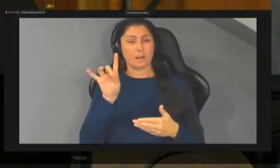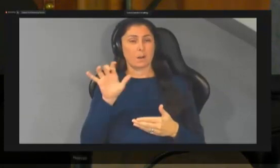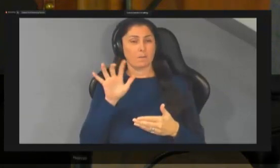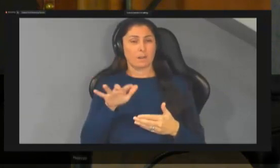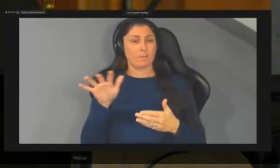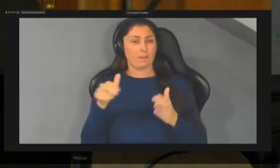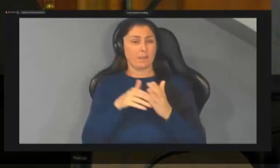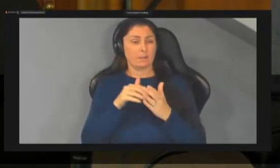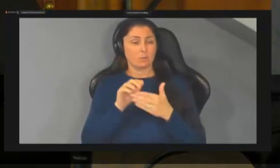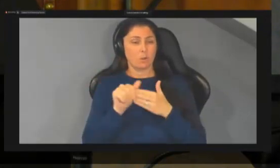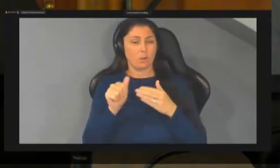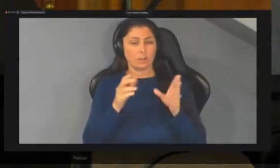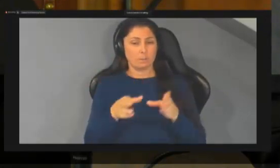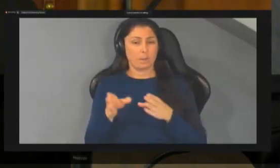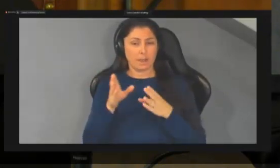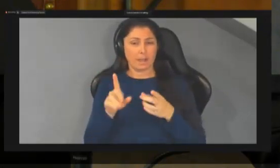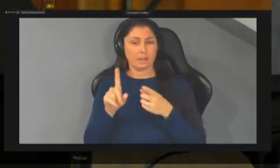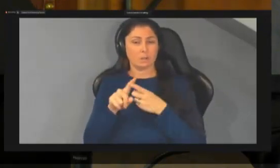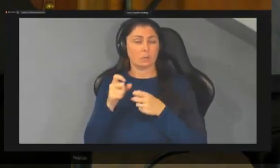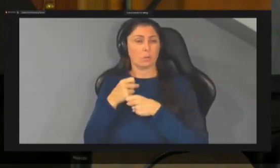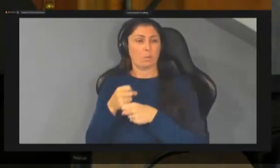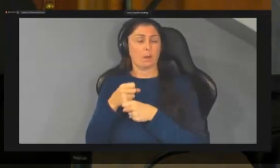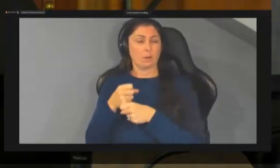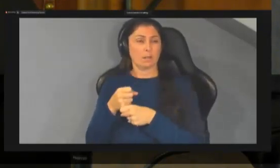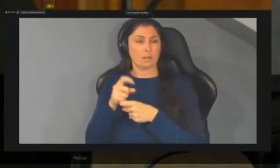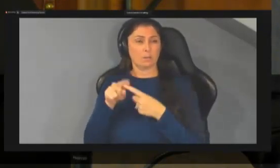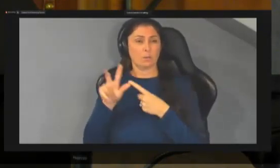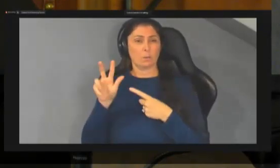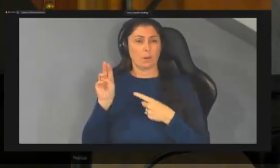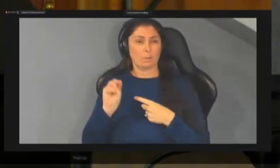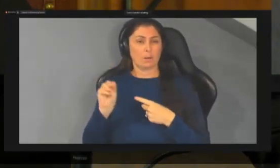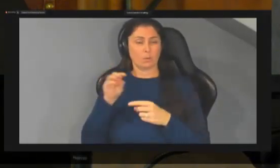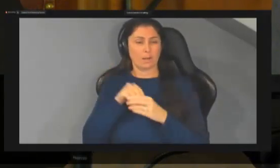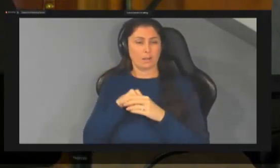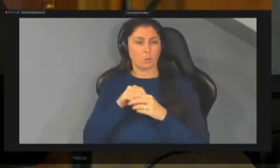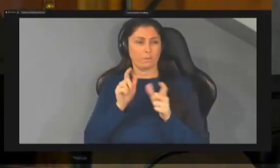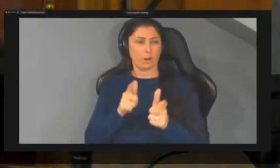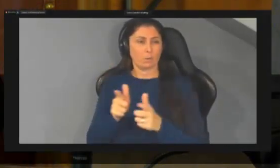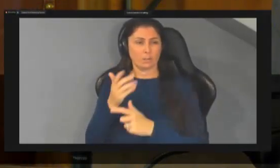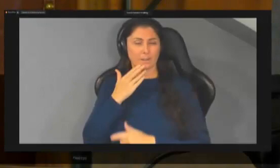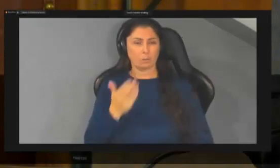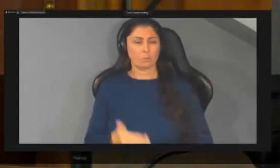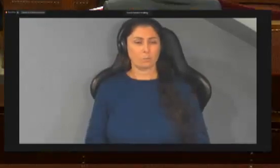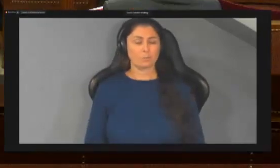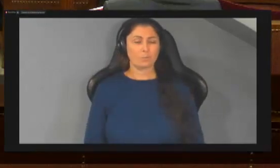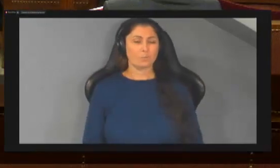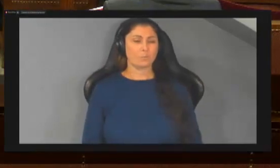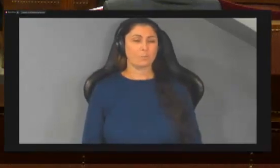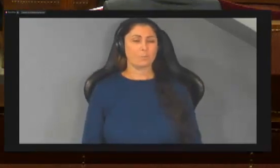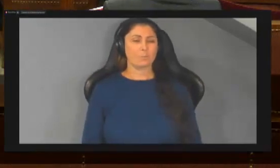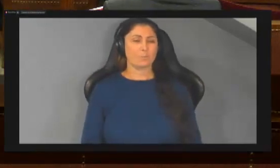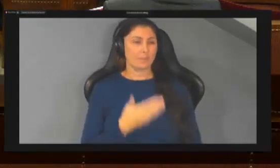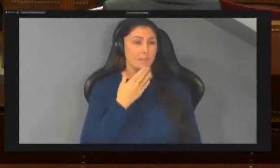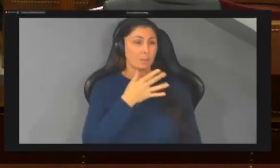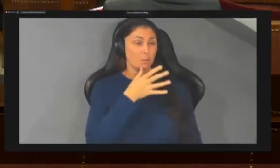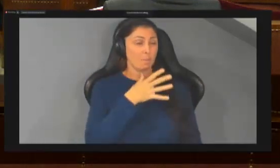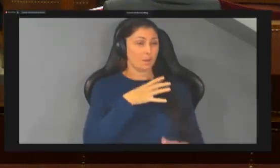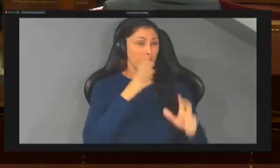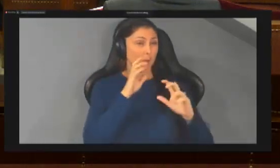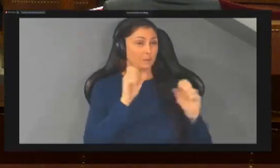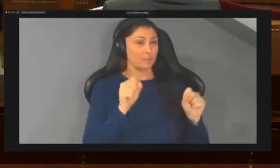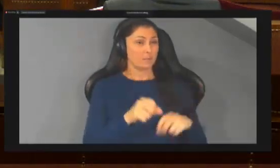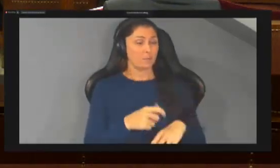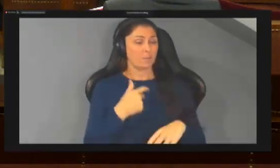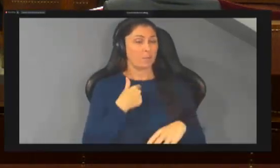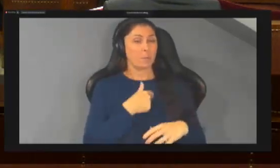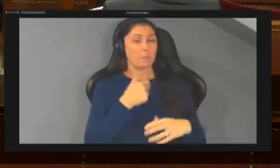of planning in order to build a $2 to $3 million indoor firing range. Thank you. Thank you, Madam President. Thank you. I really don't want to take it from